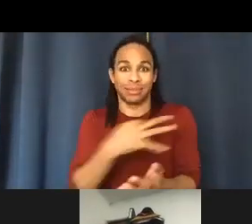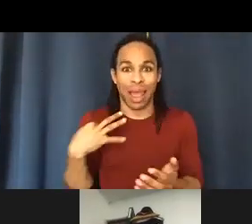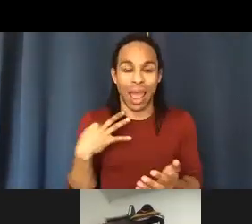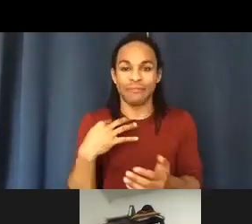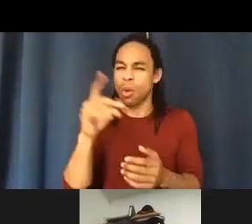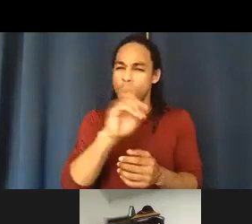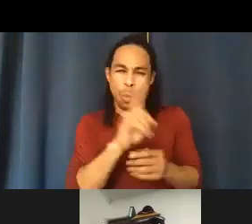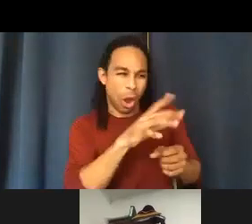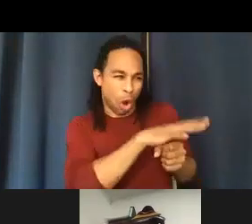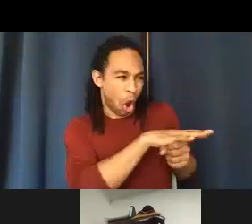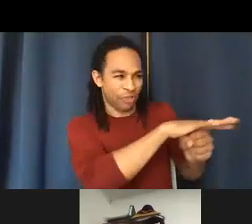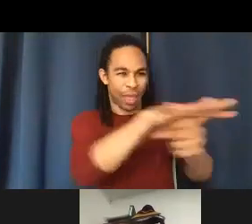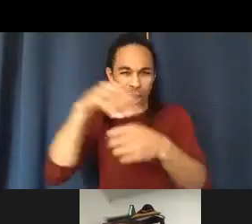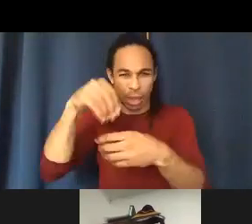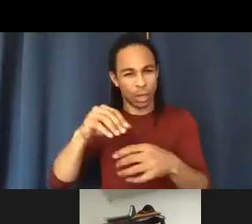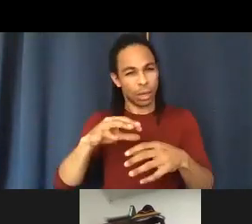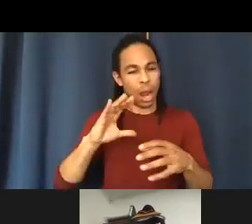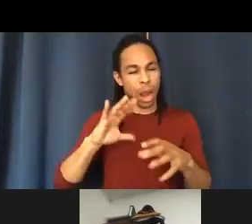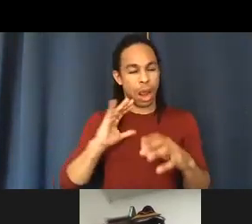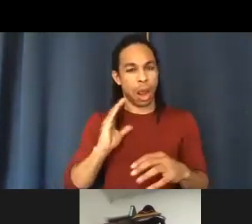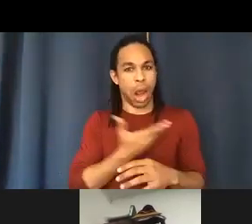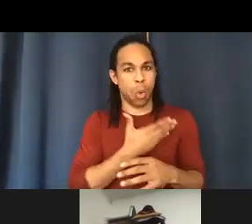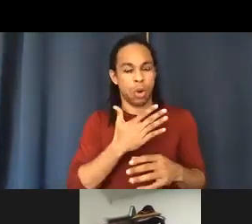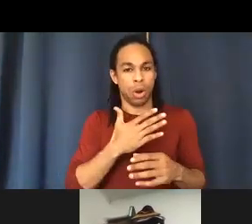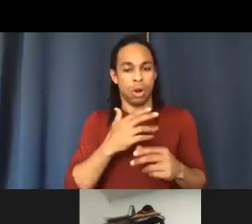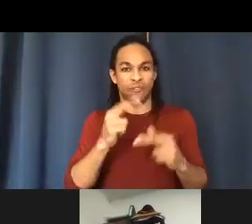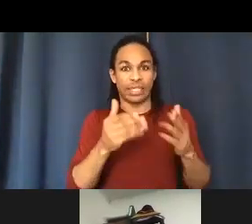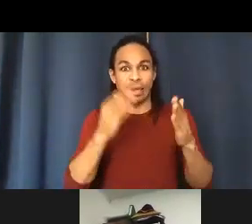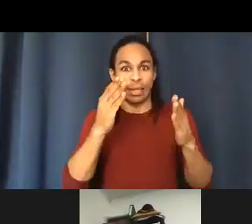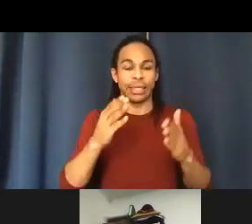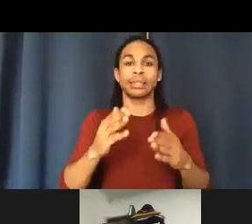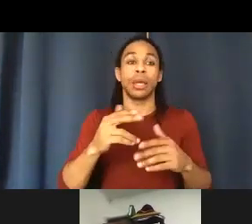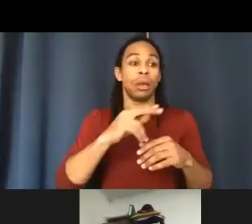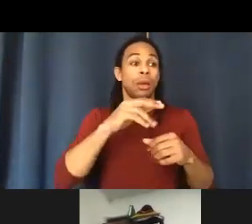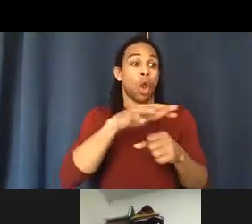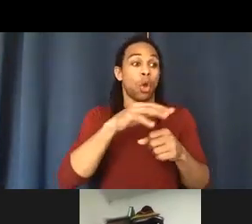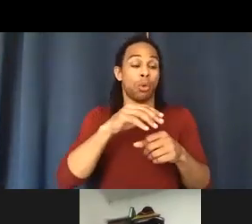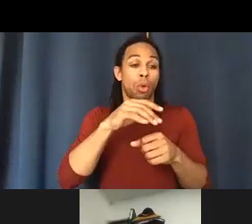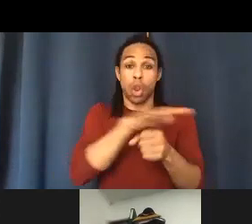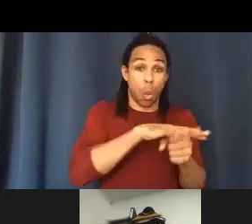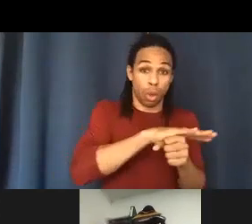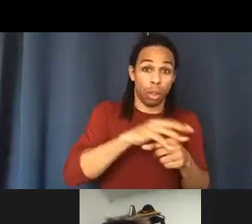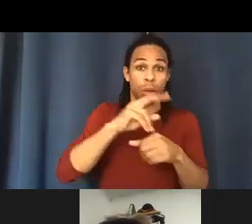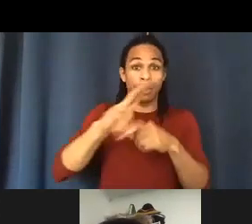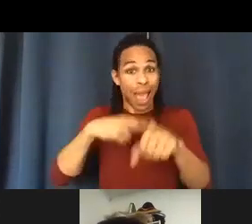So we're rethinking in the face of the local, national, and global sanitary strategies.